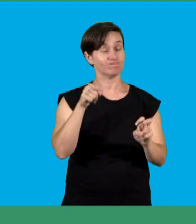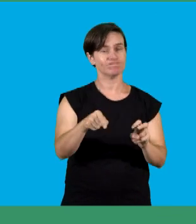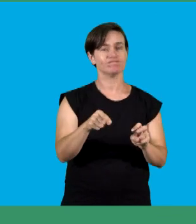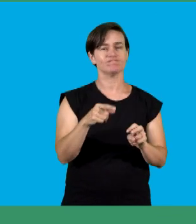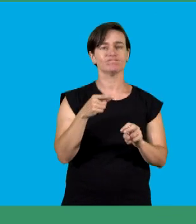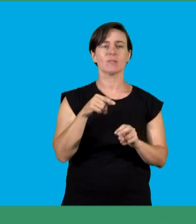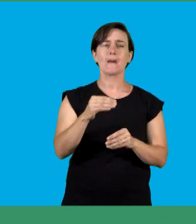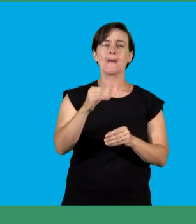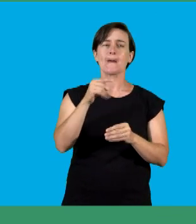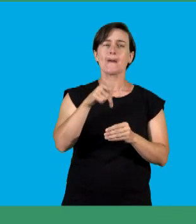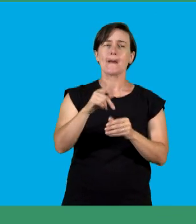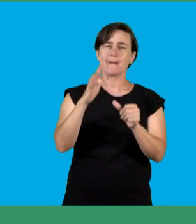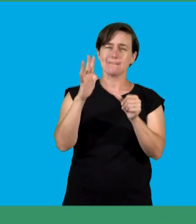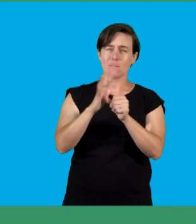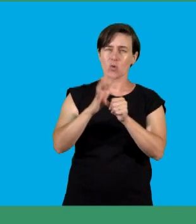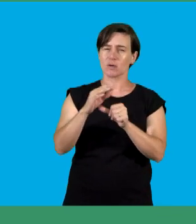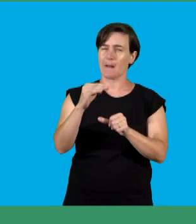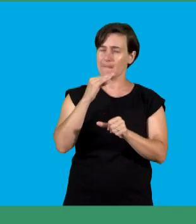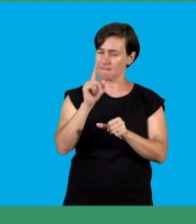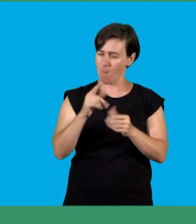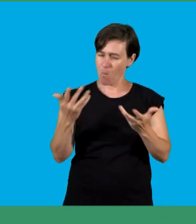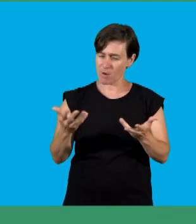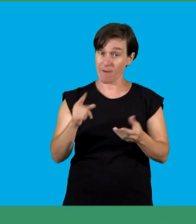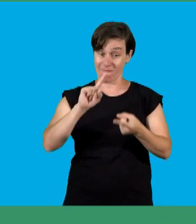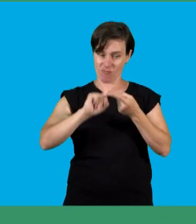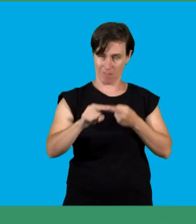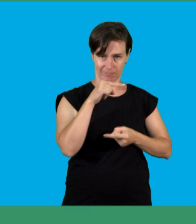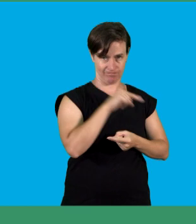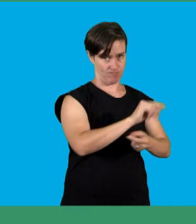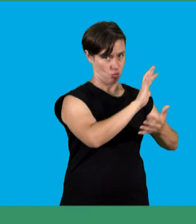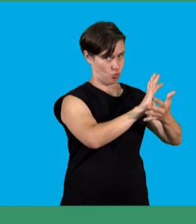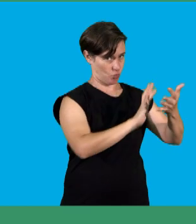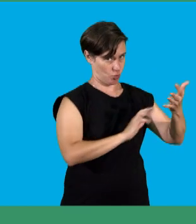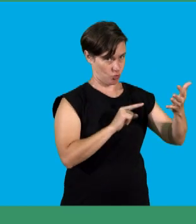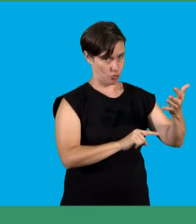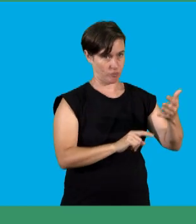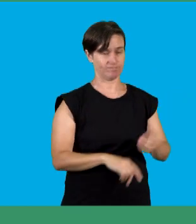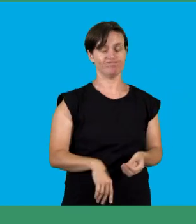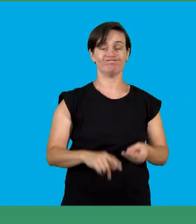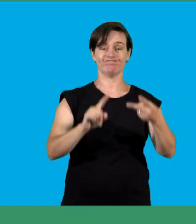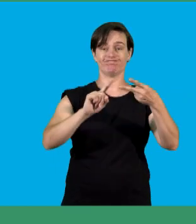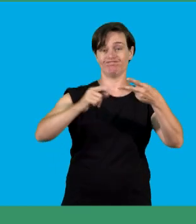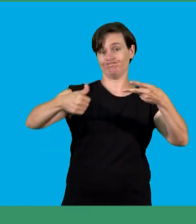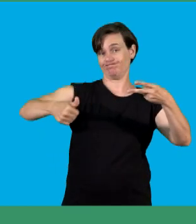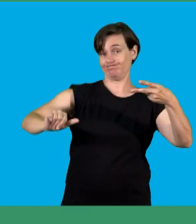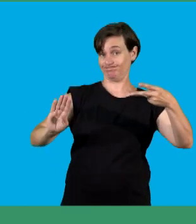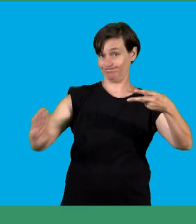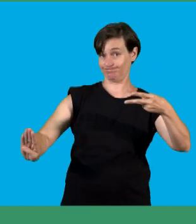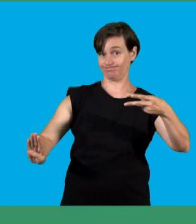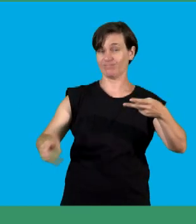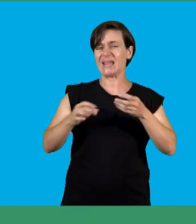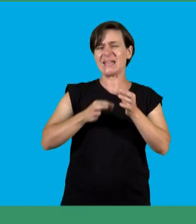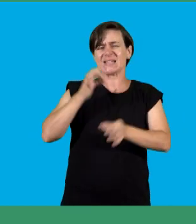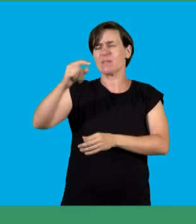importance, so meaning whatever that they need is in the scenario. Secondly, explain